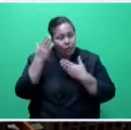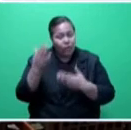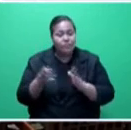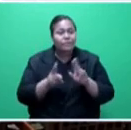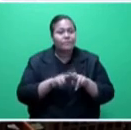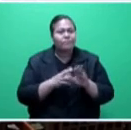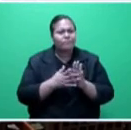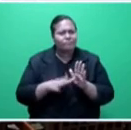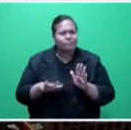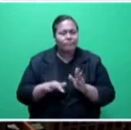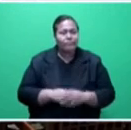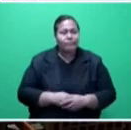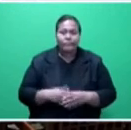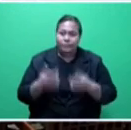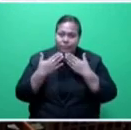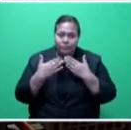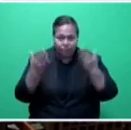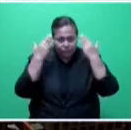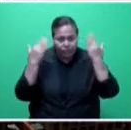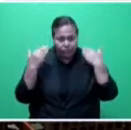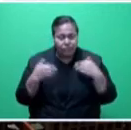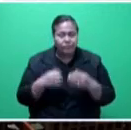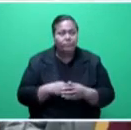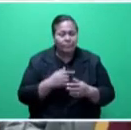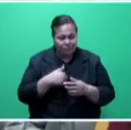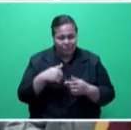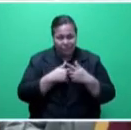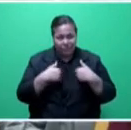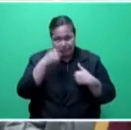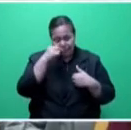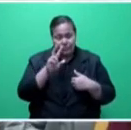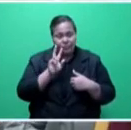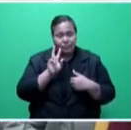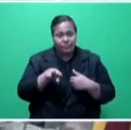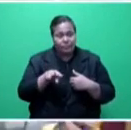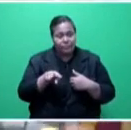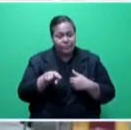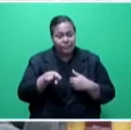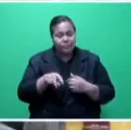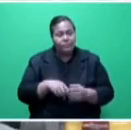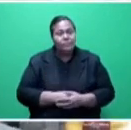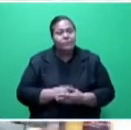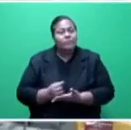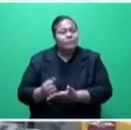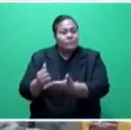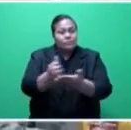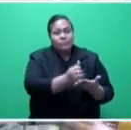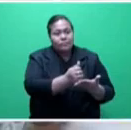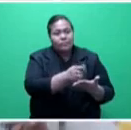Thank you, Honourable Speaker. Honourable Speaker, so as we can see from all the